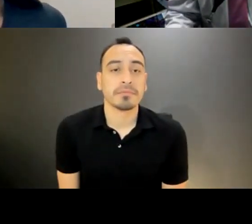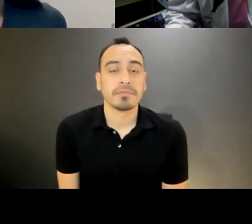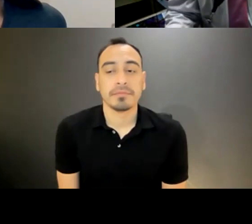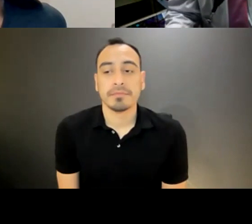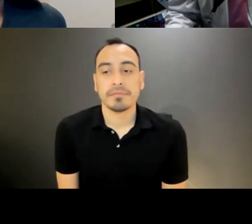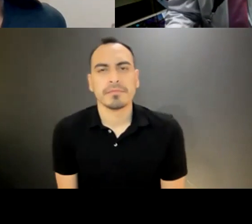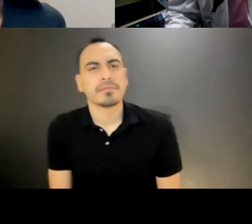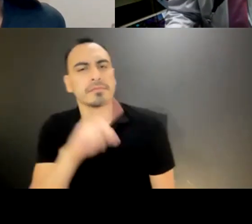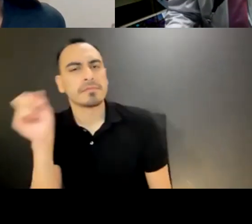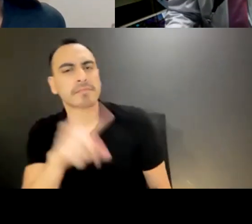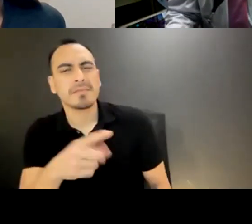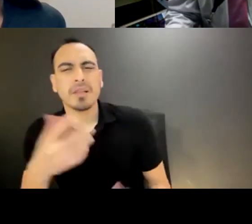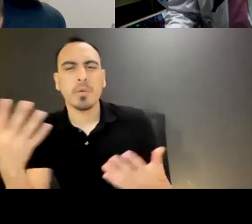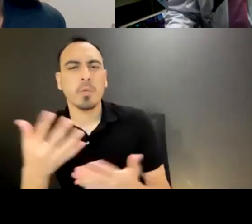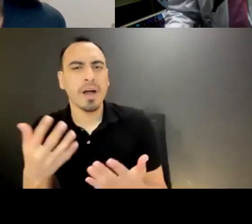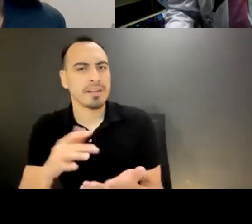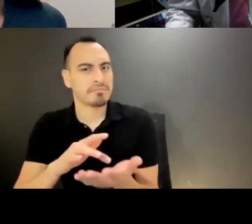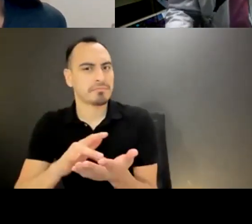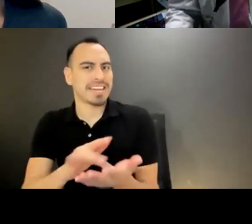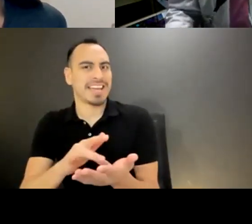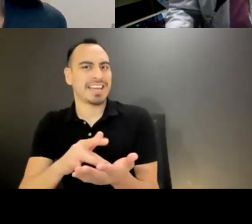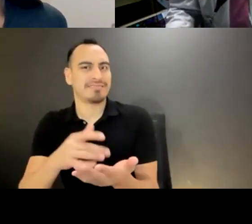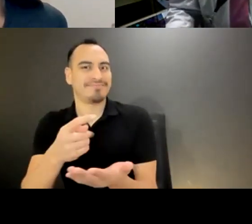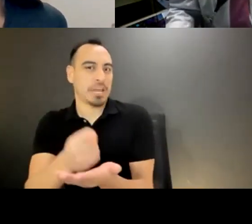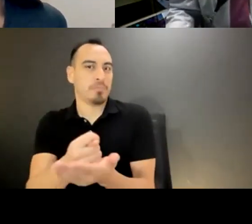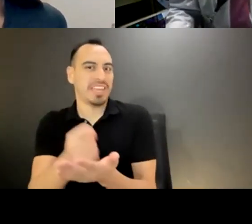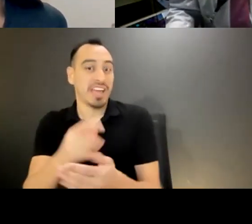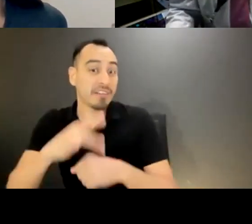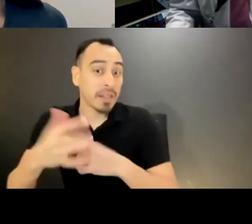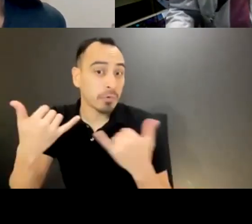What therapeutics are available now while waiting for the vaccines?